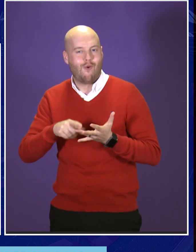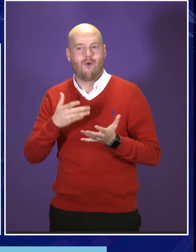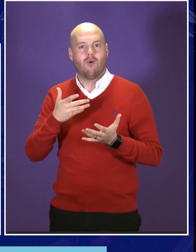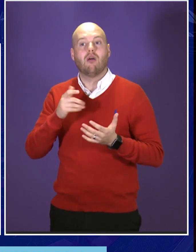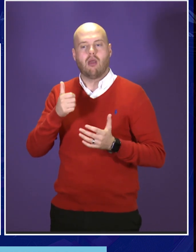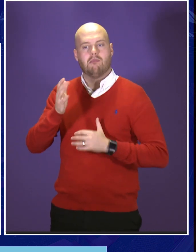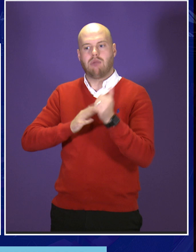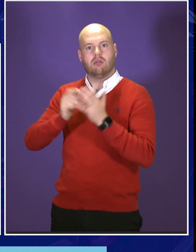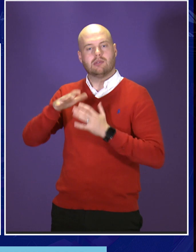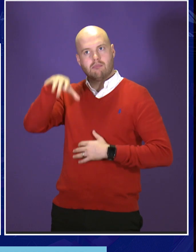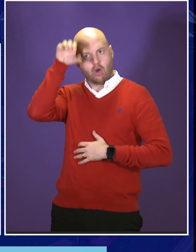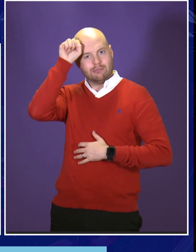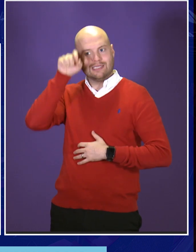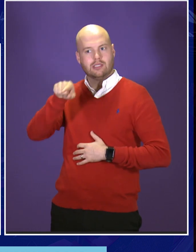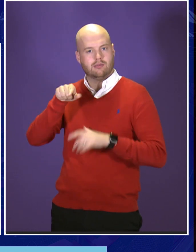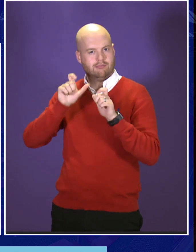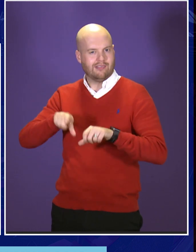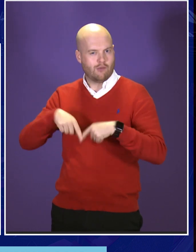forever.